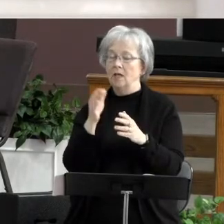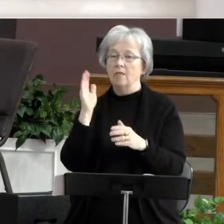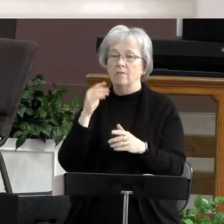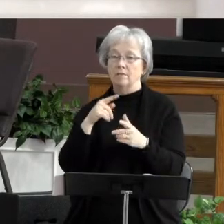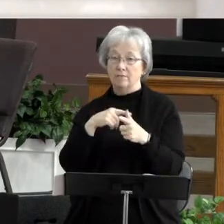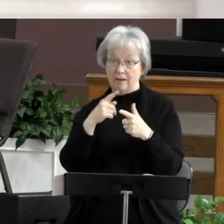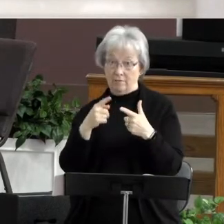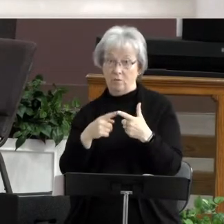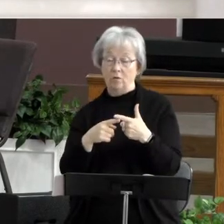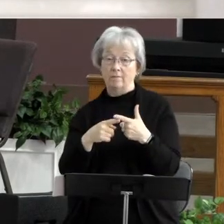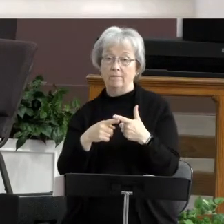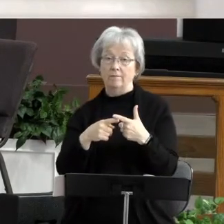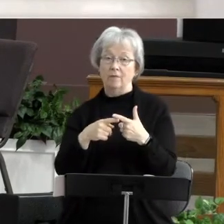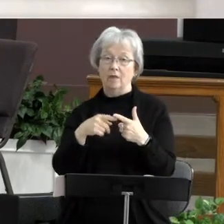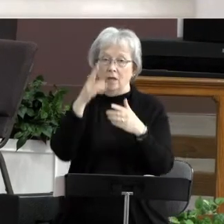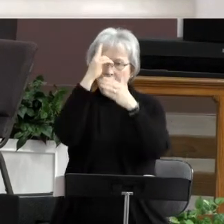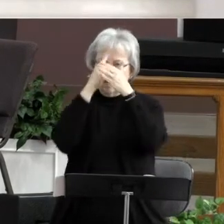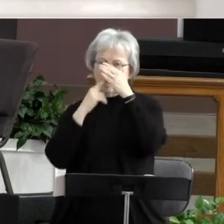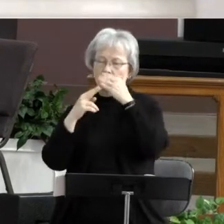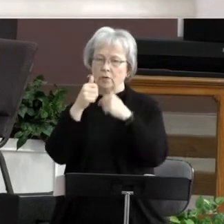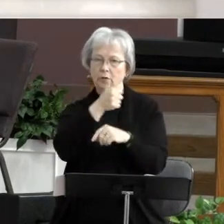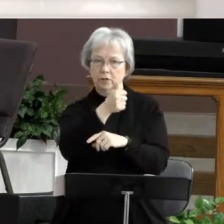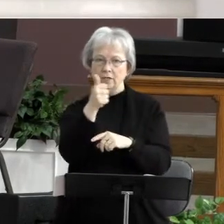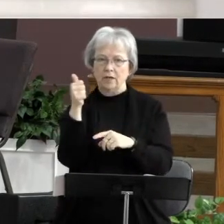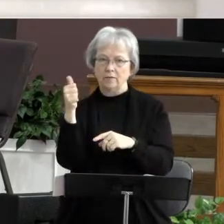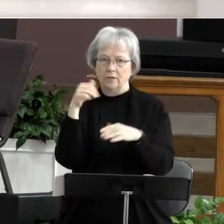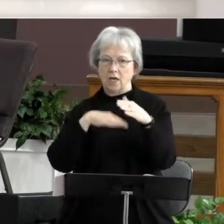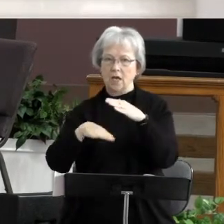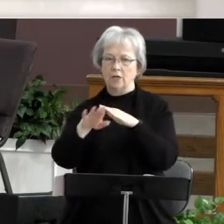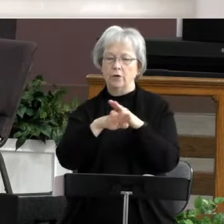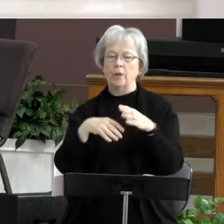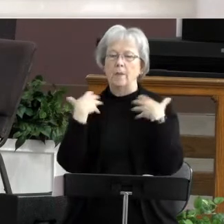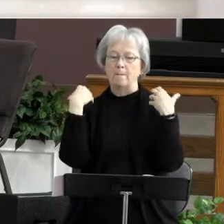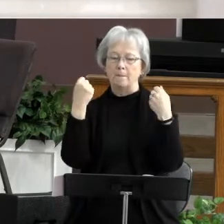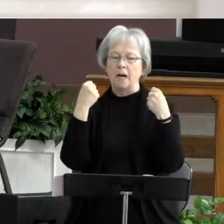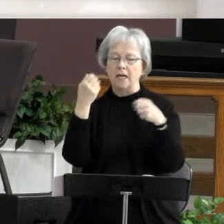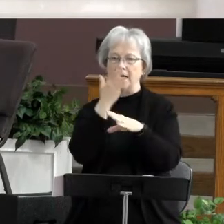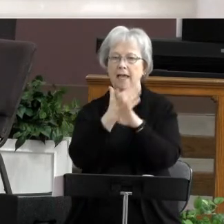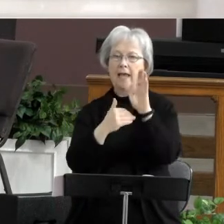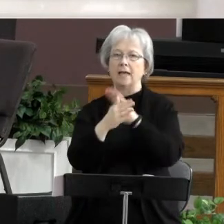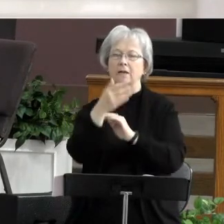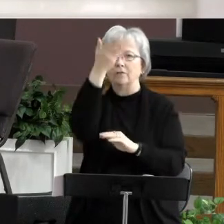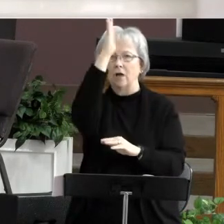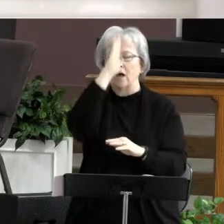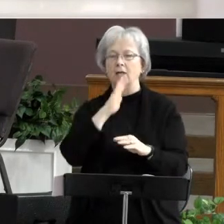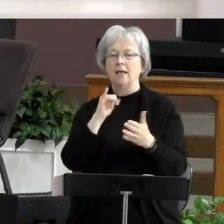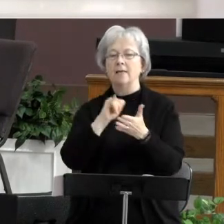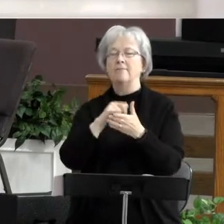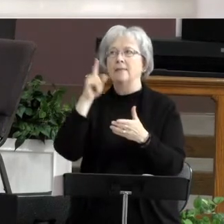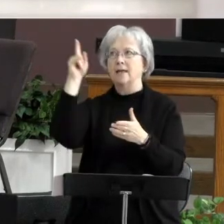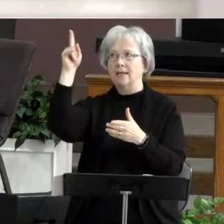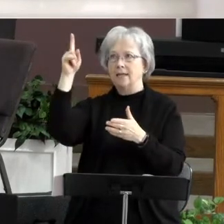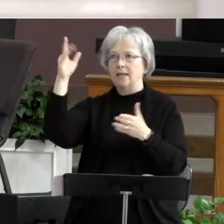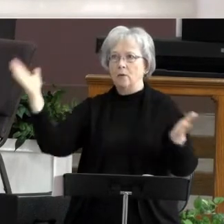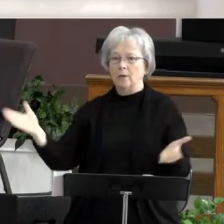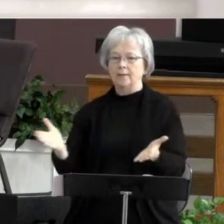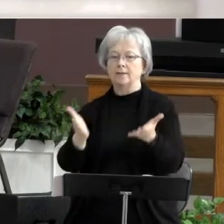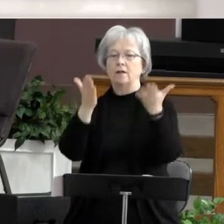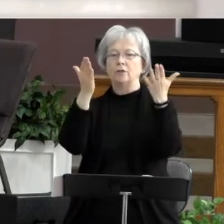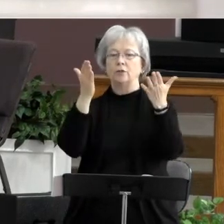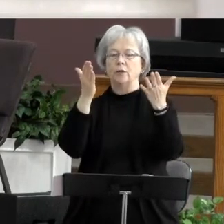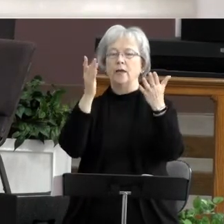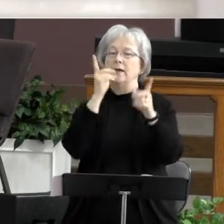Therefore, humble yourselves under the mighty hand of God, that He may exalt you at the proper